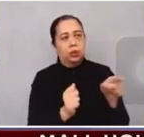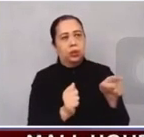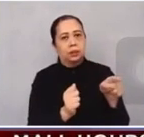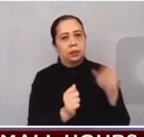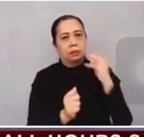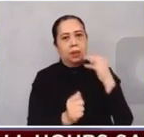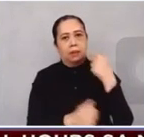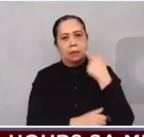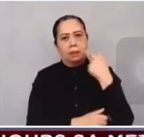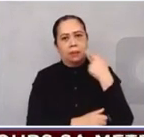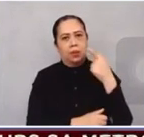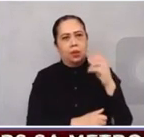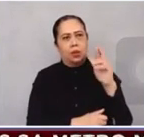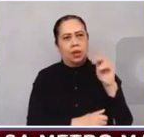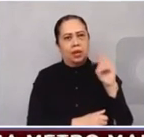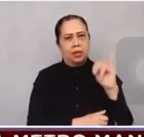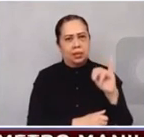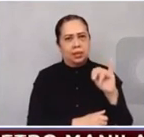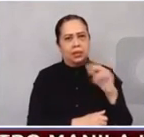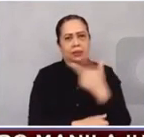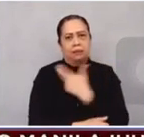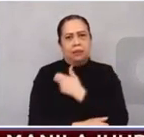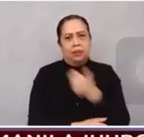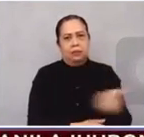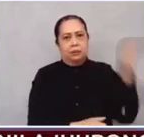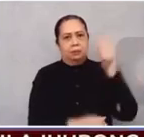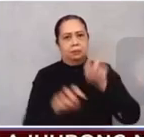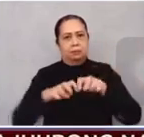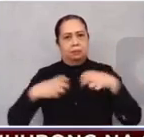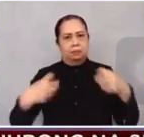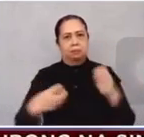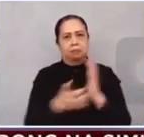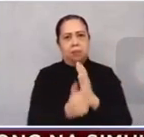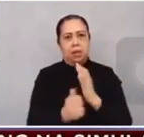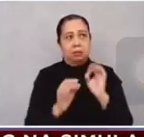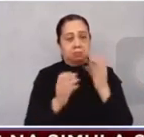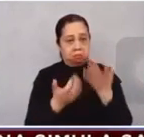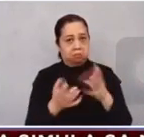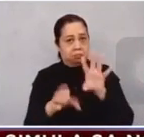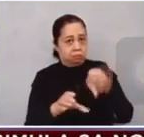yung ating vaccine expert panel, na kung pwede ma-expedite so that